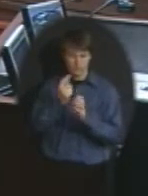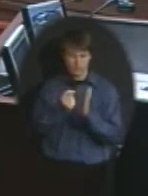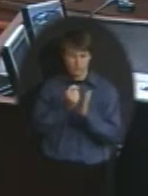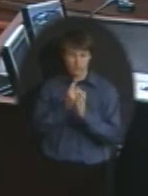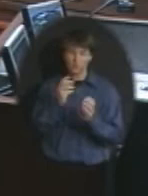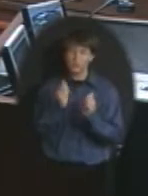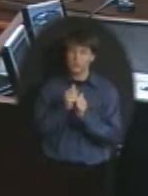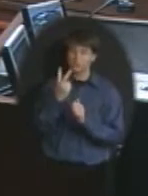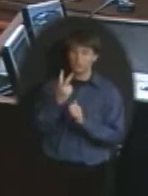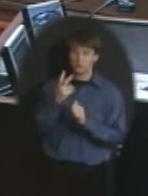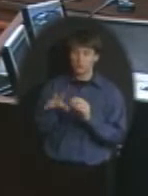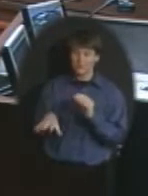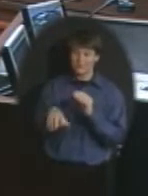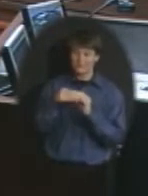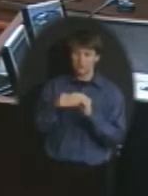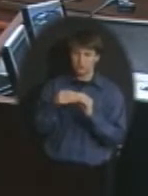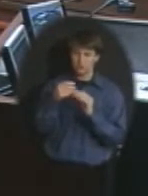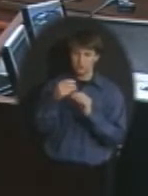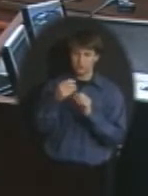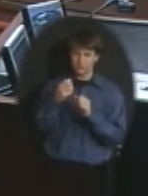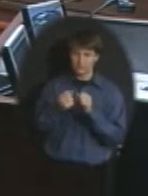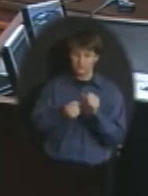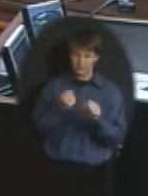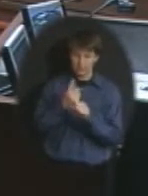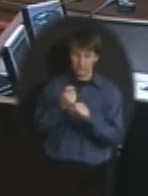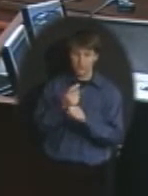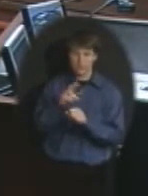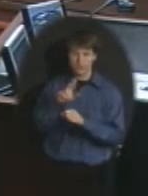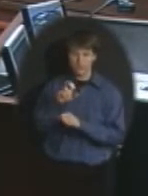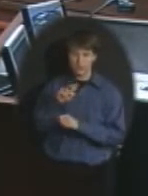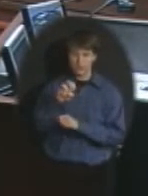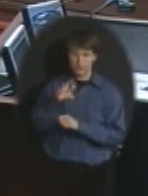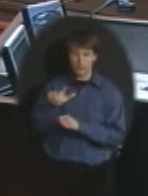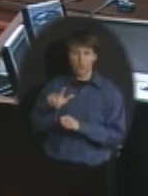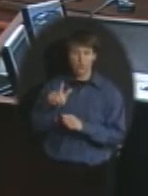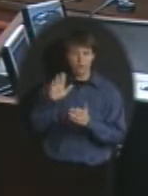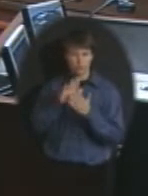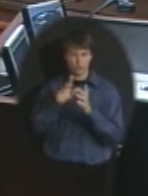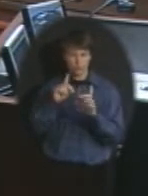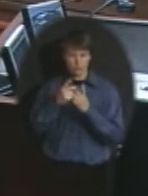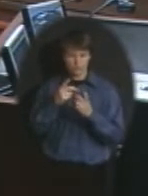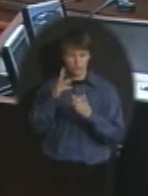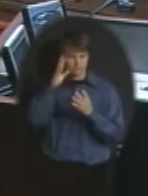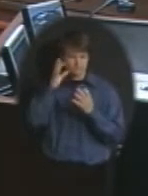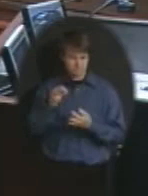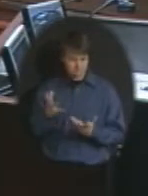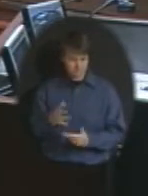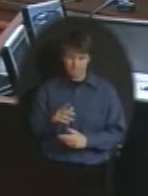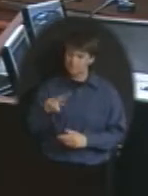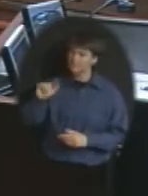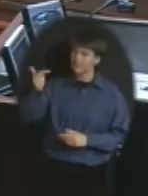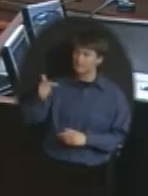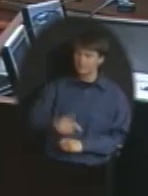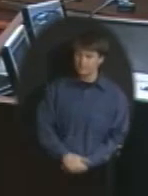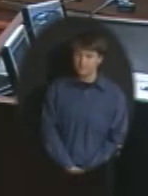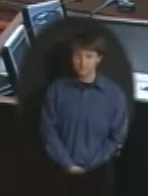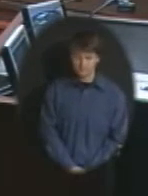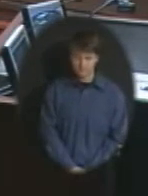year renewal options at the district's discretion. Second.